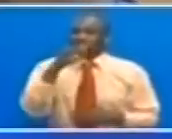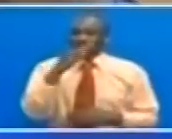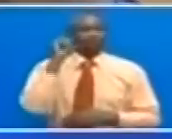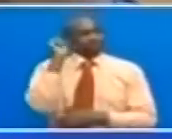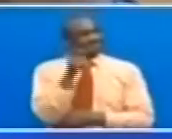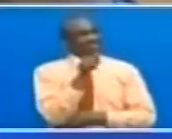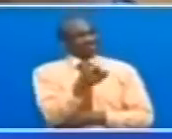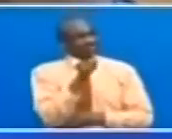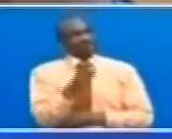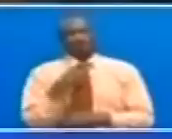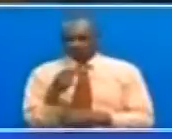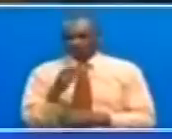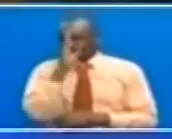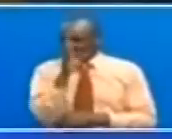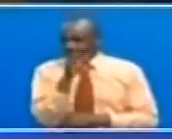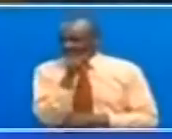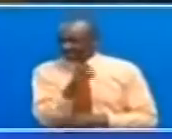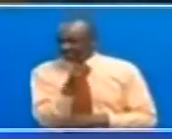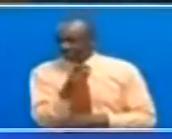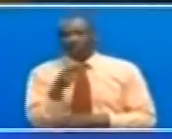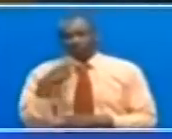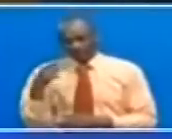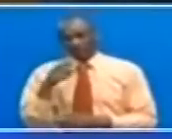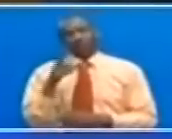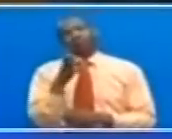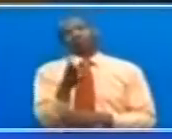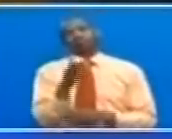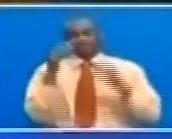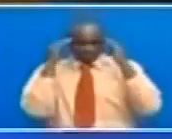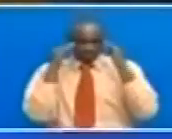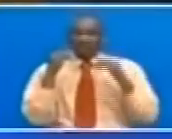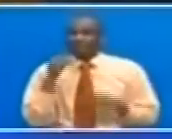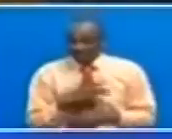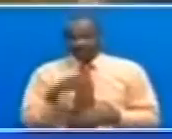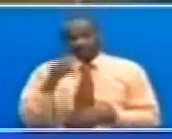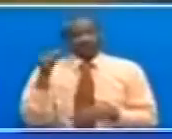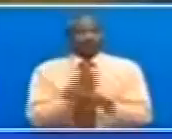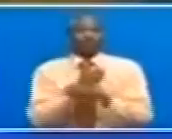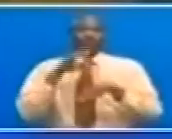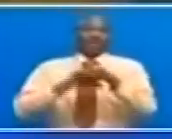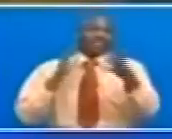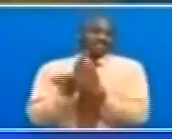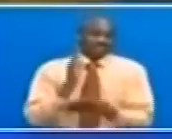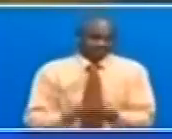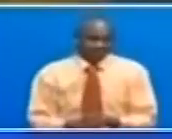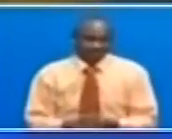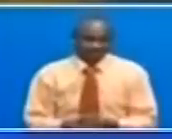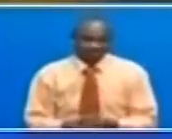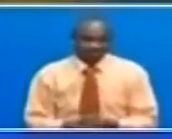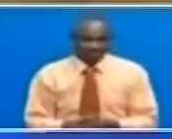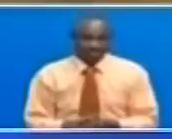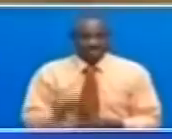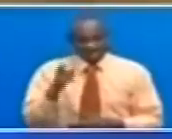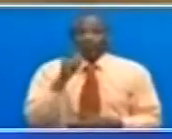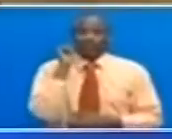Kenyatta ya hapo siku ya Jumapili ilionekana kuilenga mahakama hii na kuhofia kuwa hawatapata haki. And whether it is the president or anybody